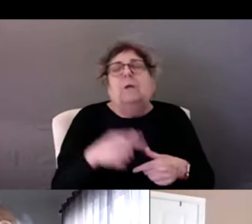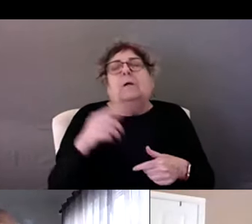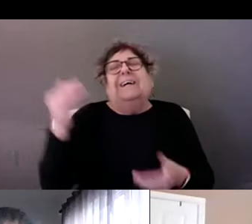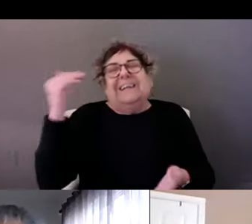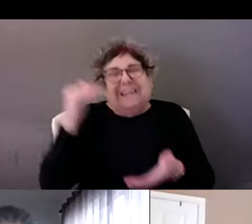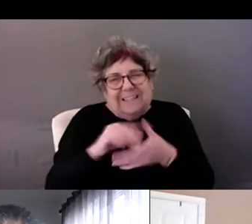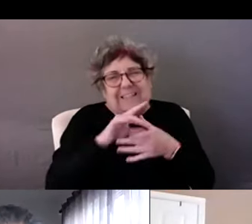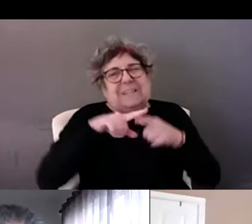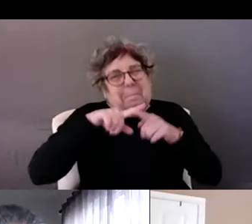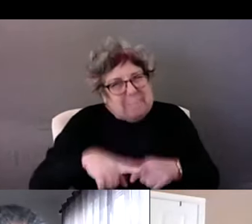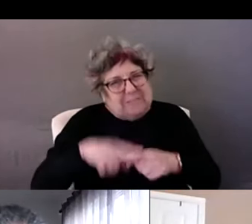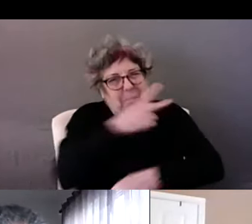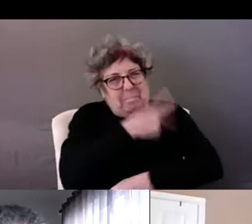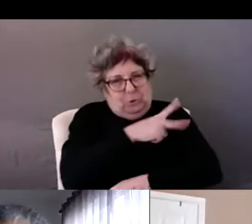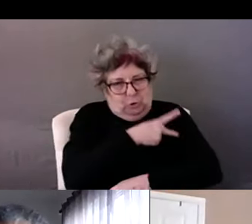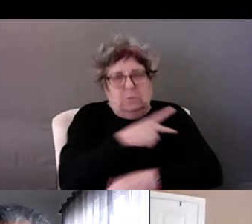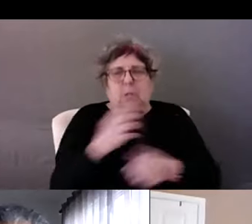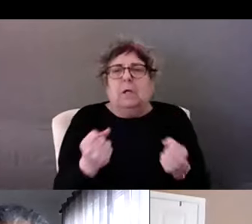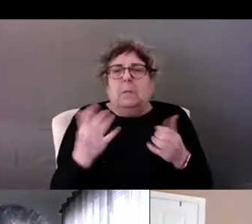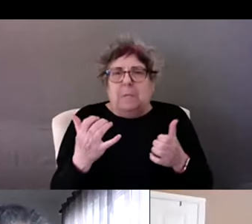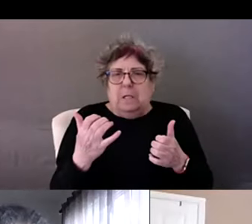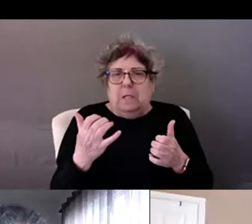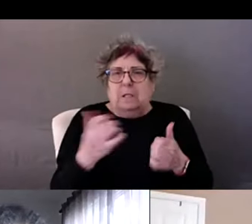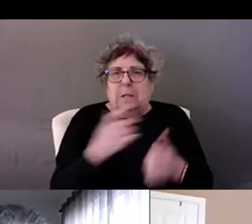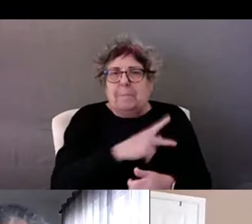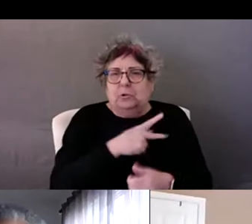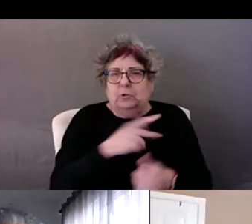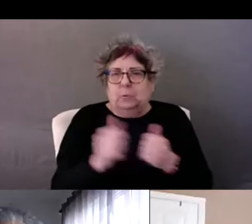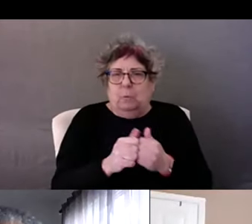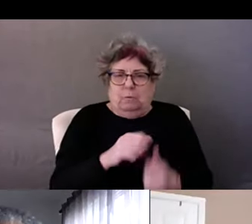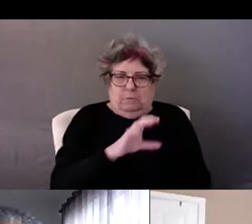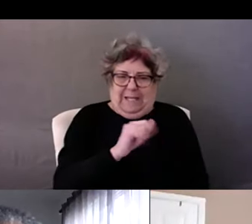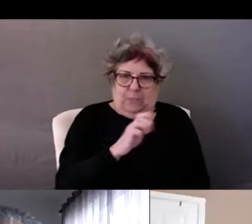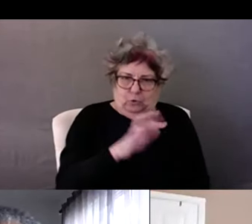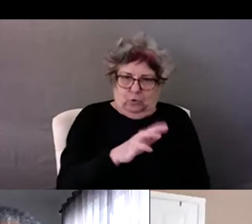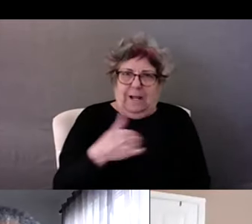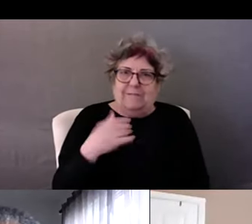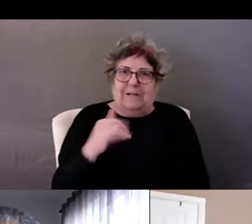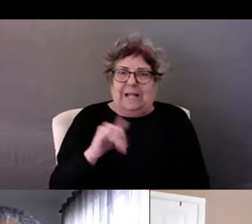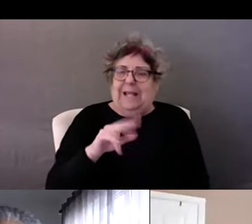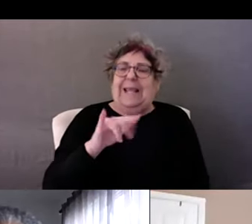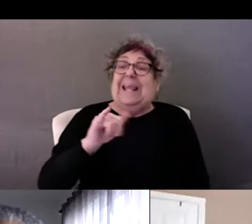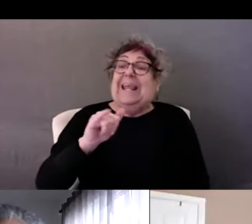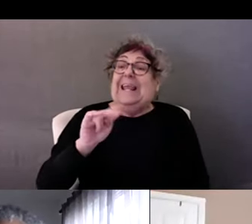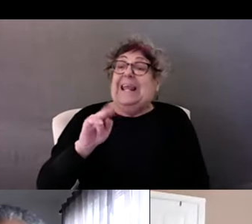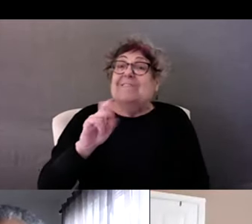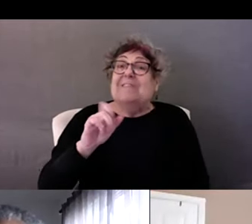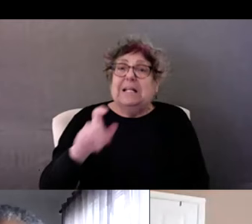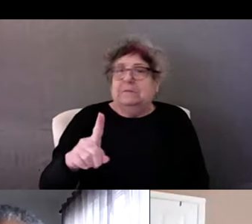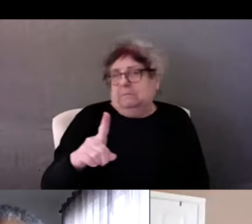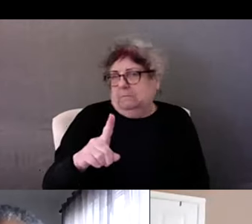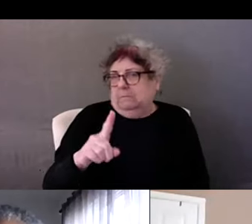okay, many patients with cancer have what we call kind of indolent disease, meaning it's not active at that moment, and it can